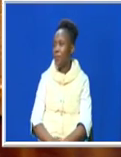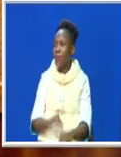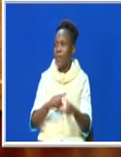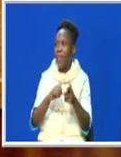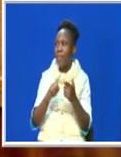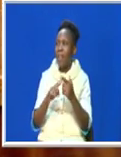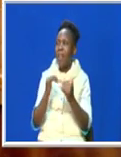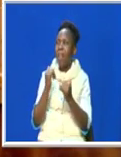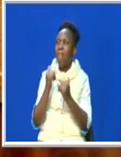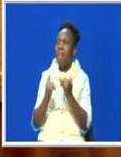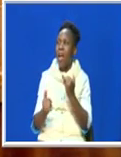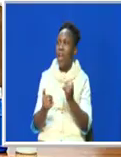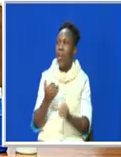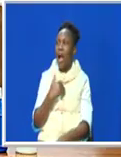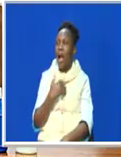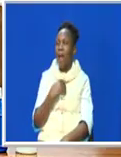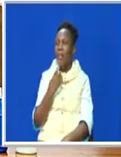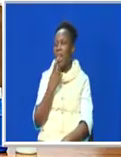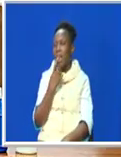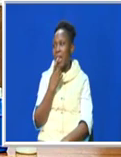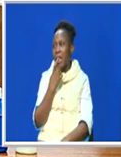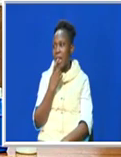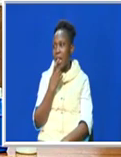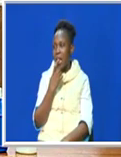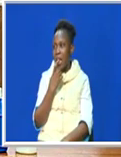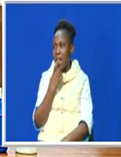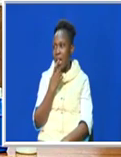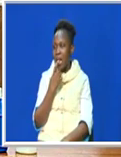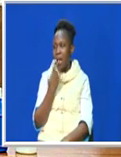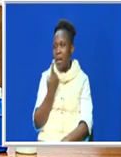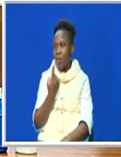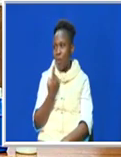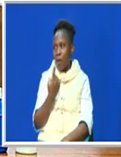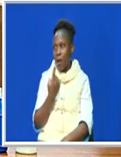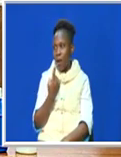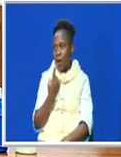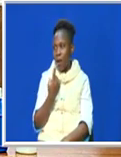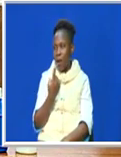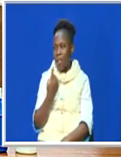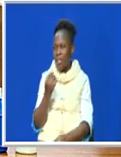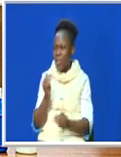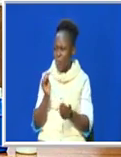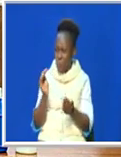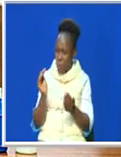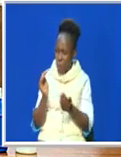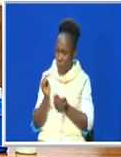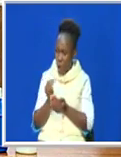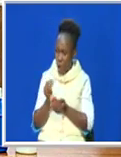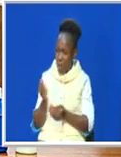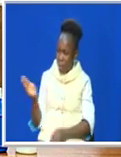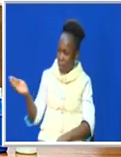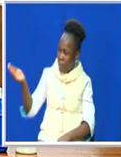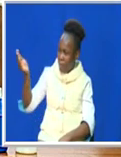And the red bottle is the smallest